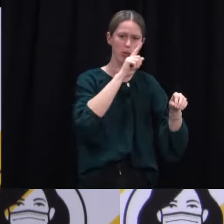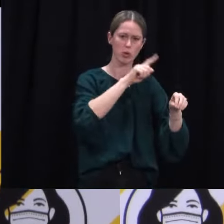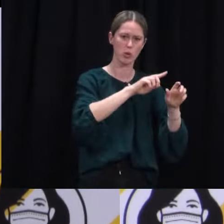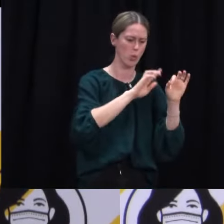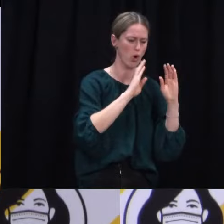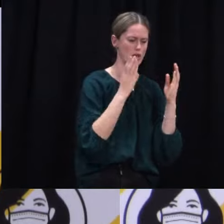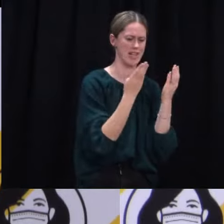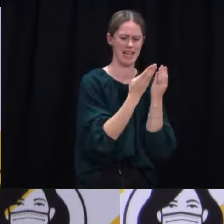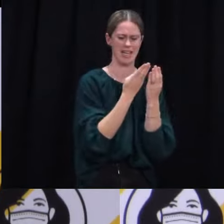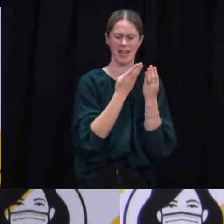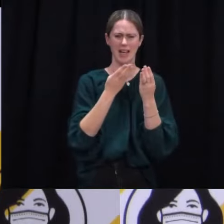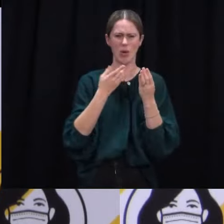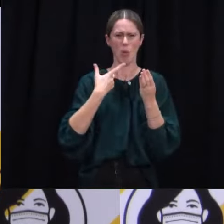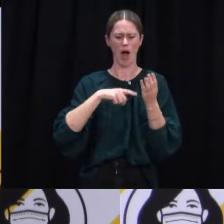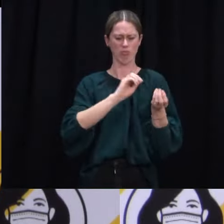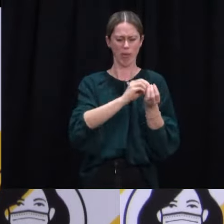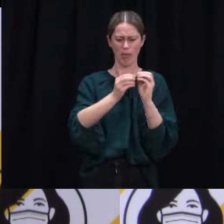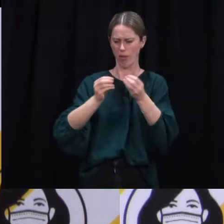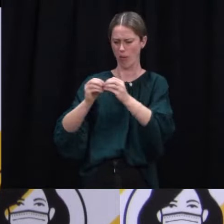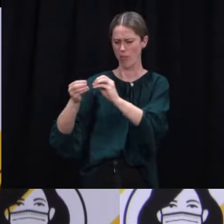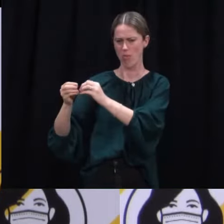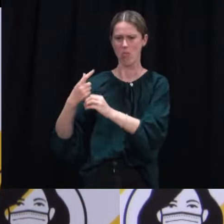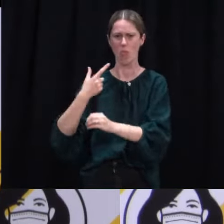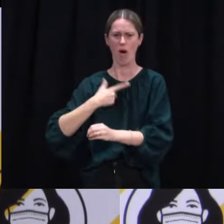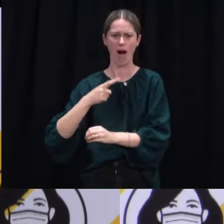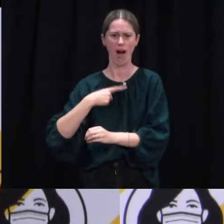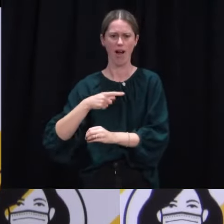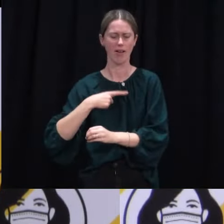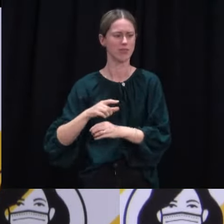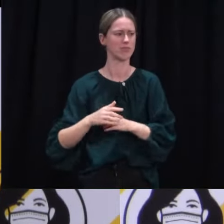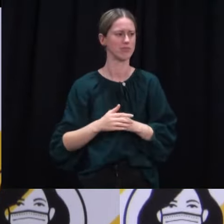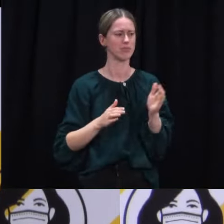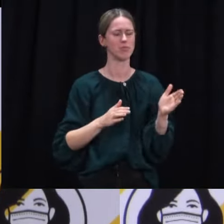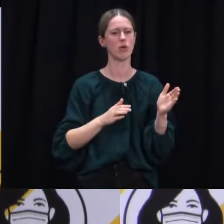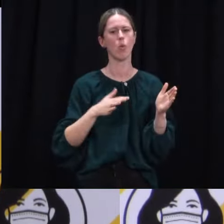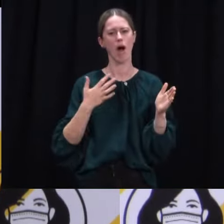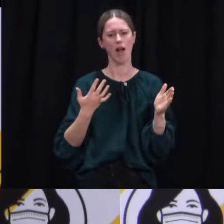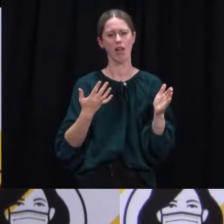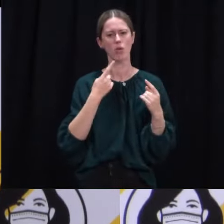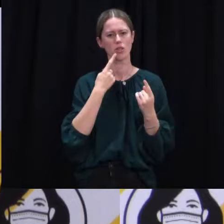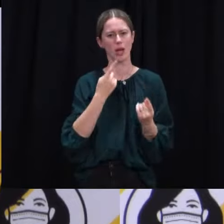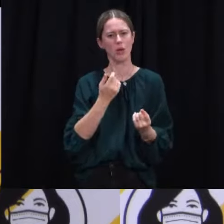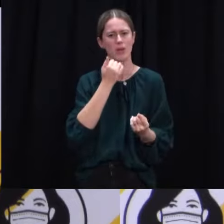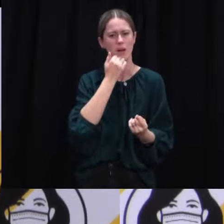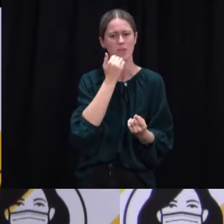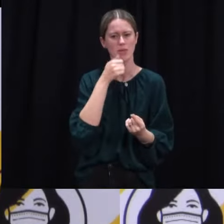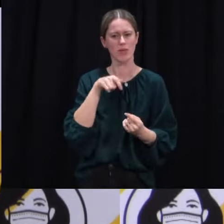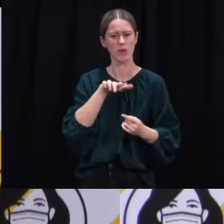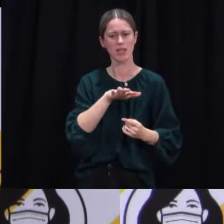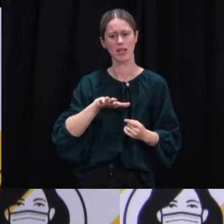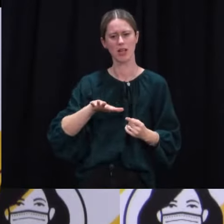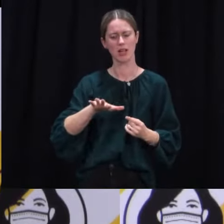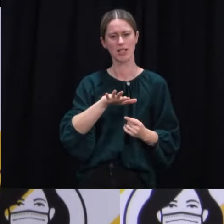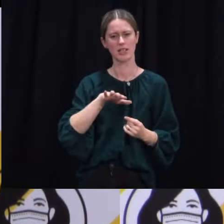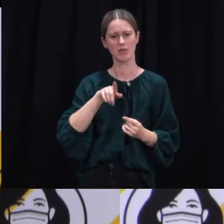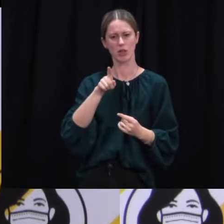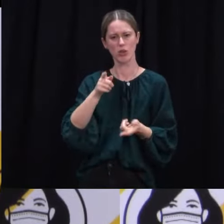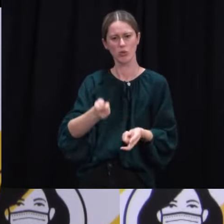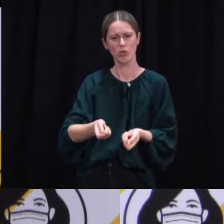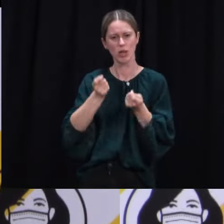months? Well, let's just, I'll just rehearse some of the numbers that go with those areas of the response you pointed